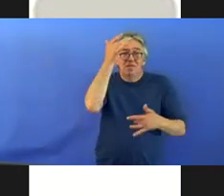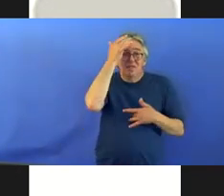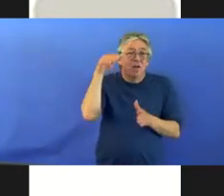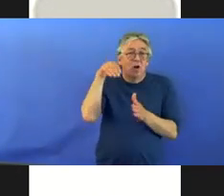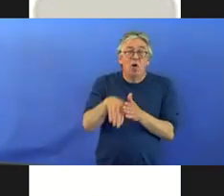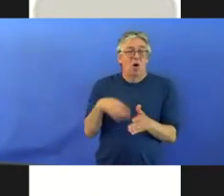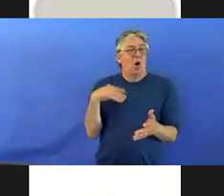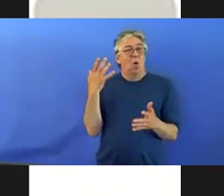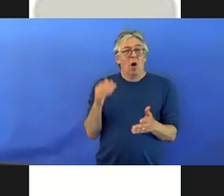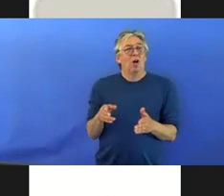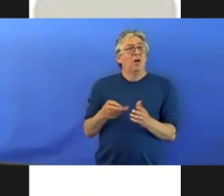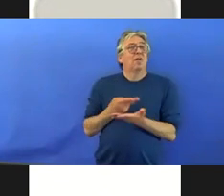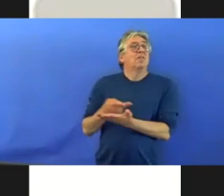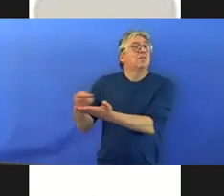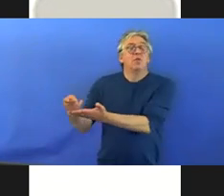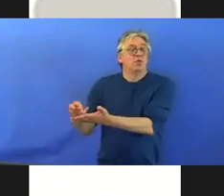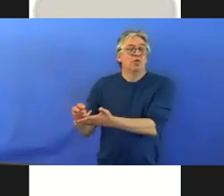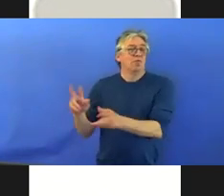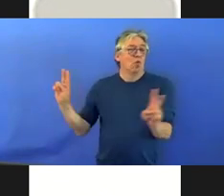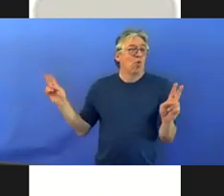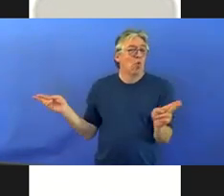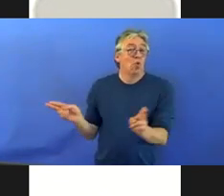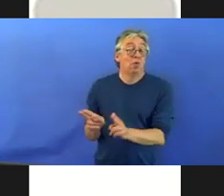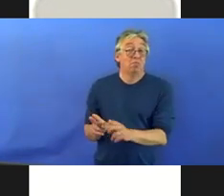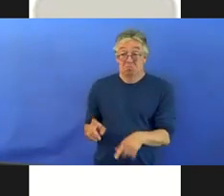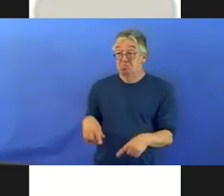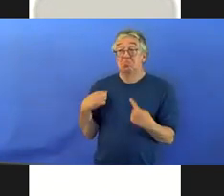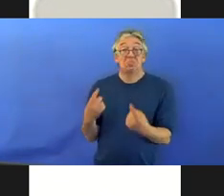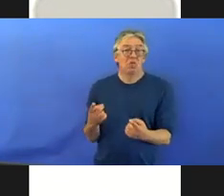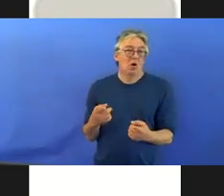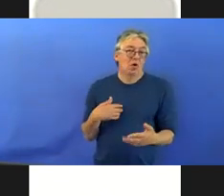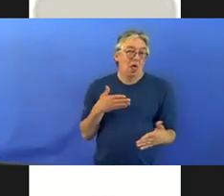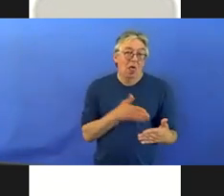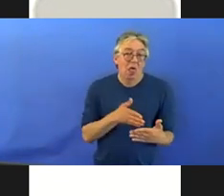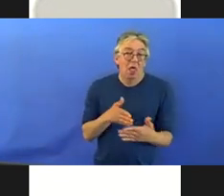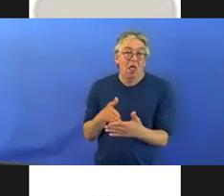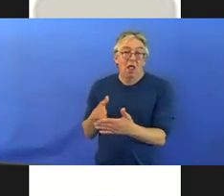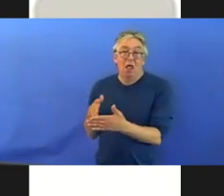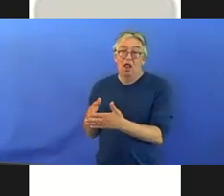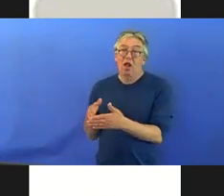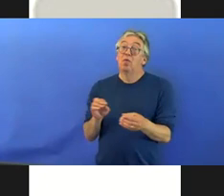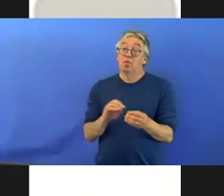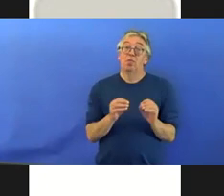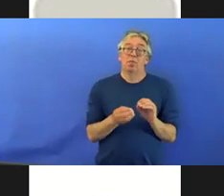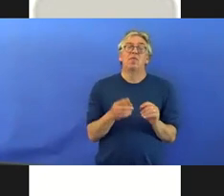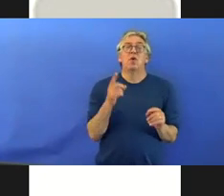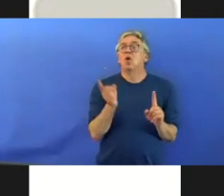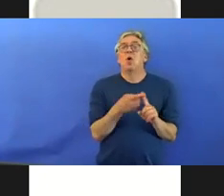so, we have witnessed tons of problems, and the most serious